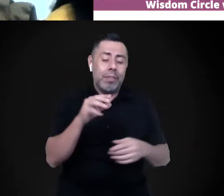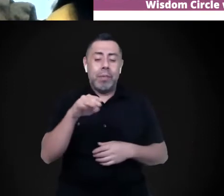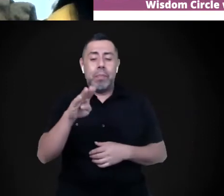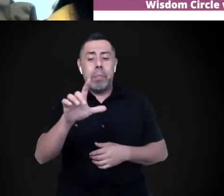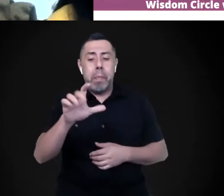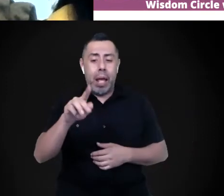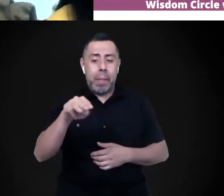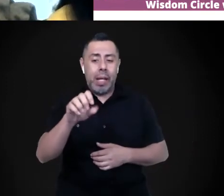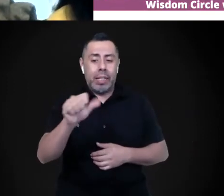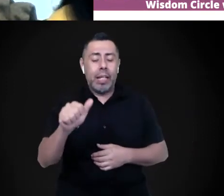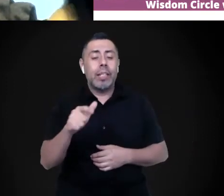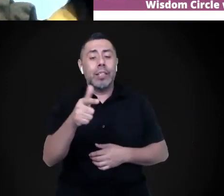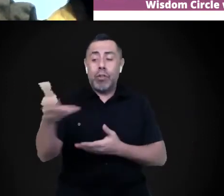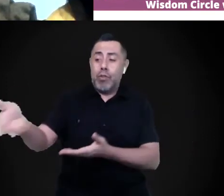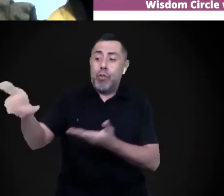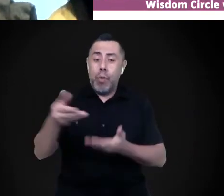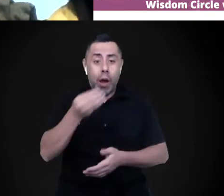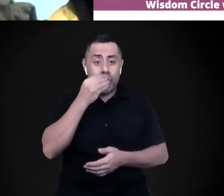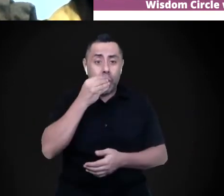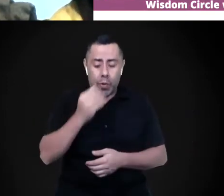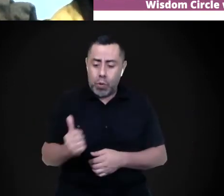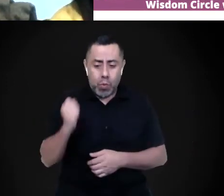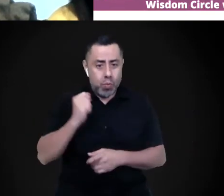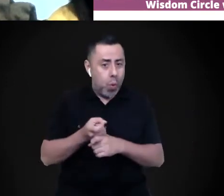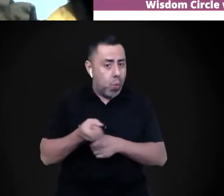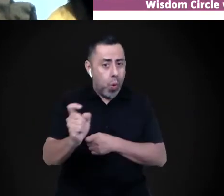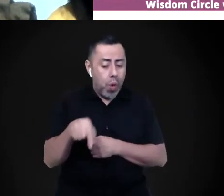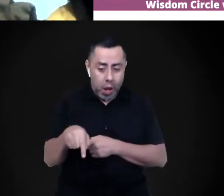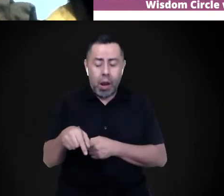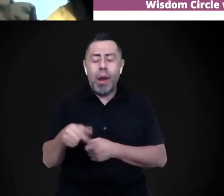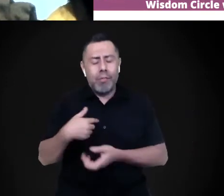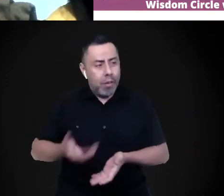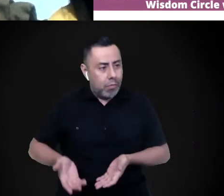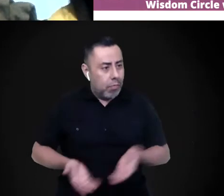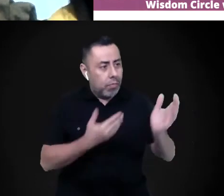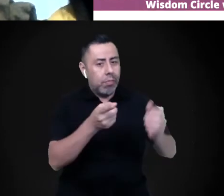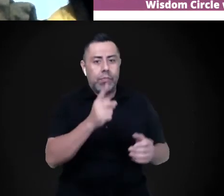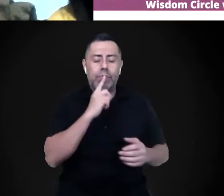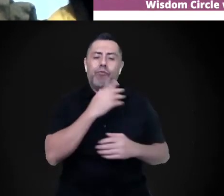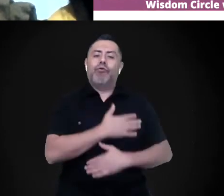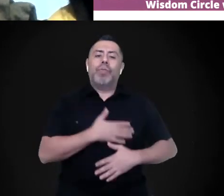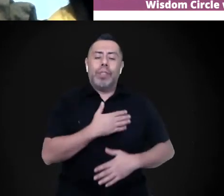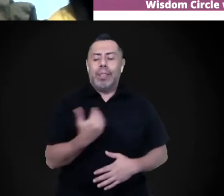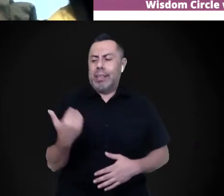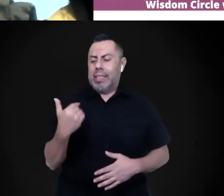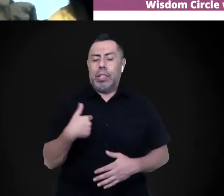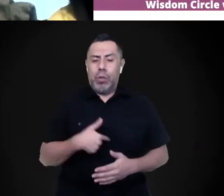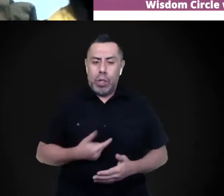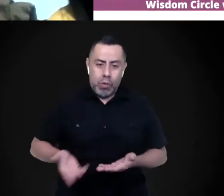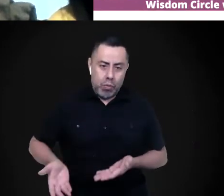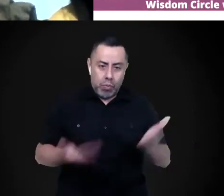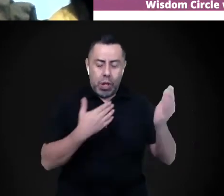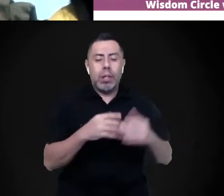This last time we were able to bring in produce, fruits, and on top of the